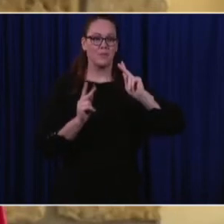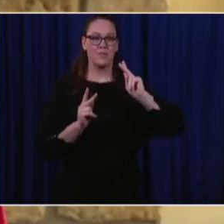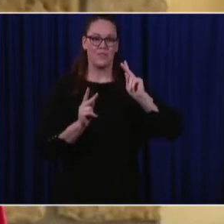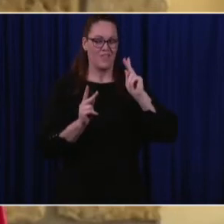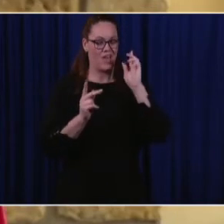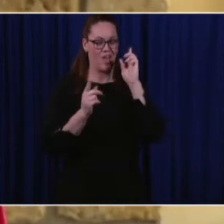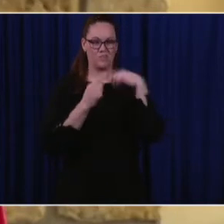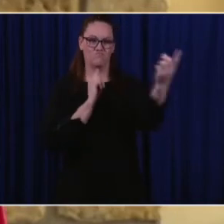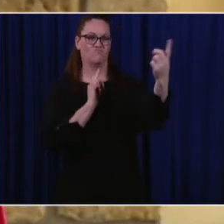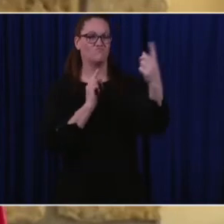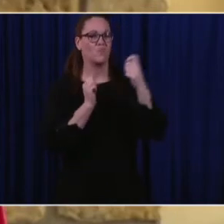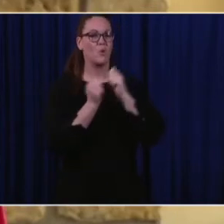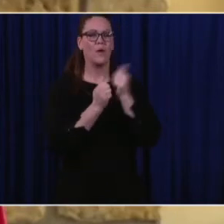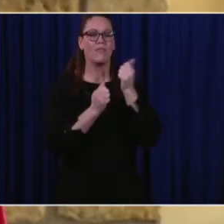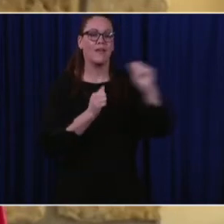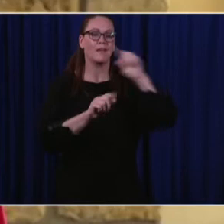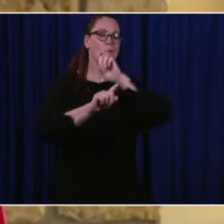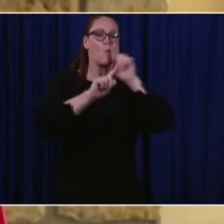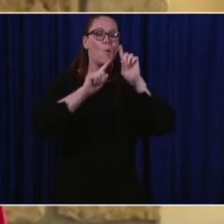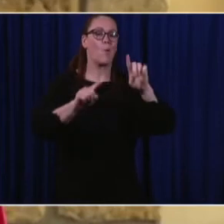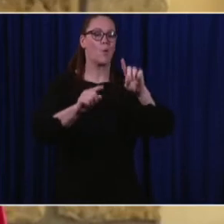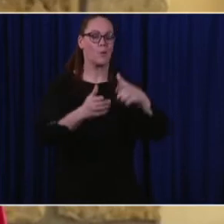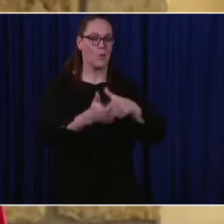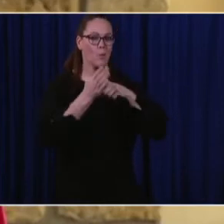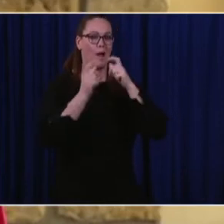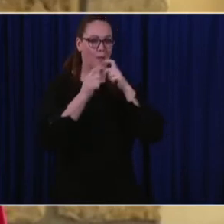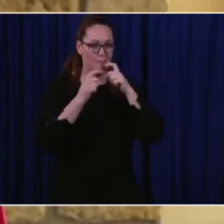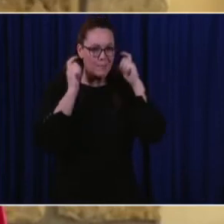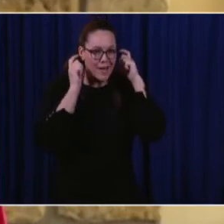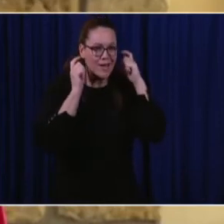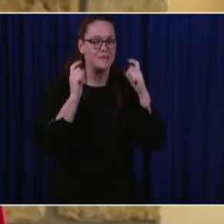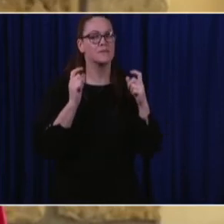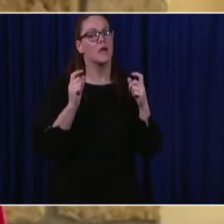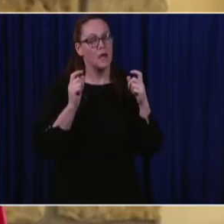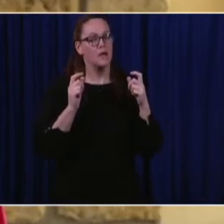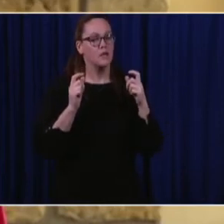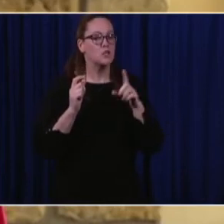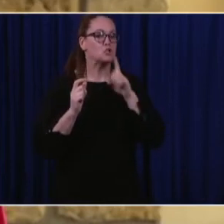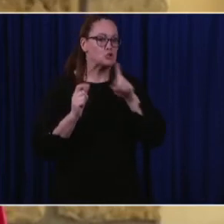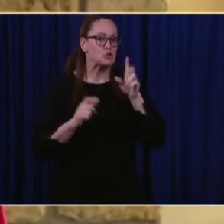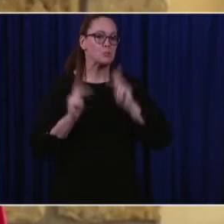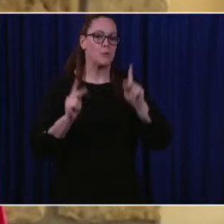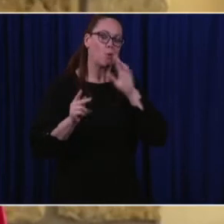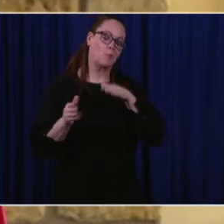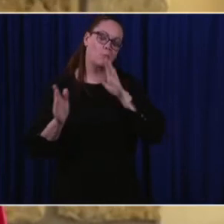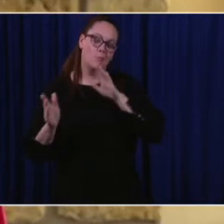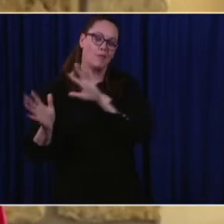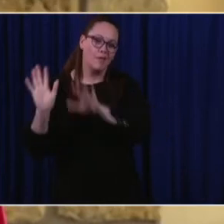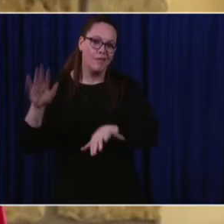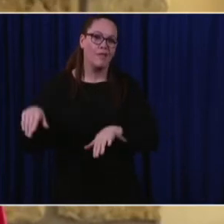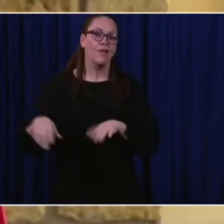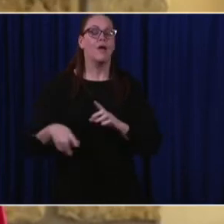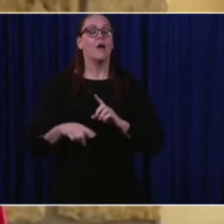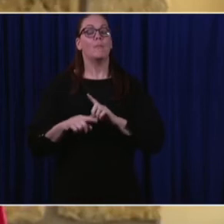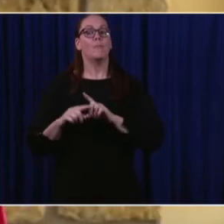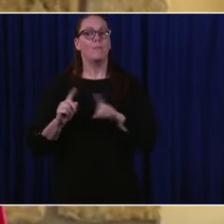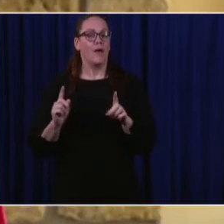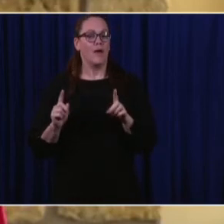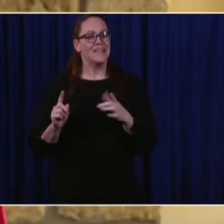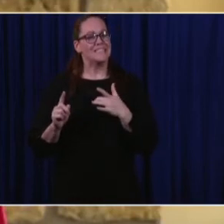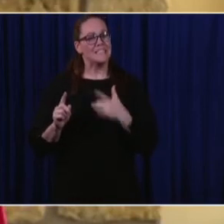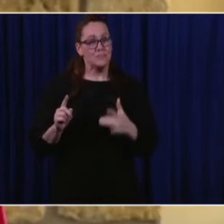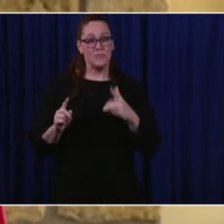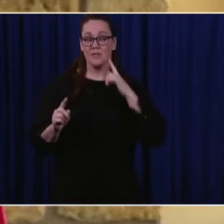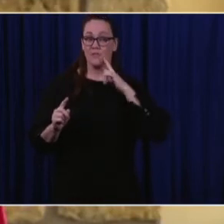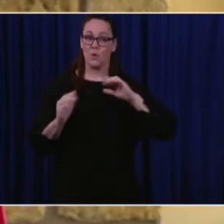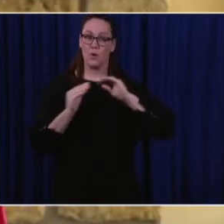orders and other coronavirus precautions get a lot of attention, but it's maybe a minority of the population. So we've had the question from our